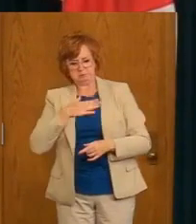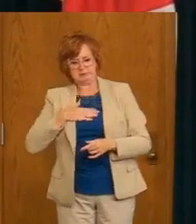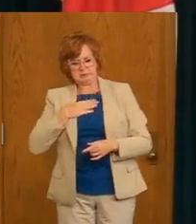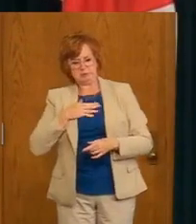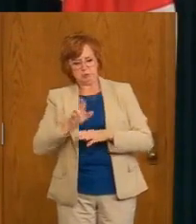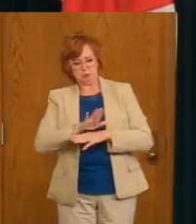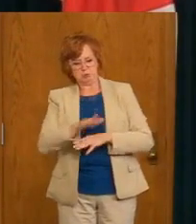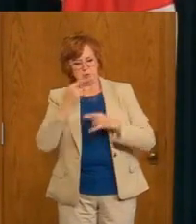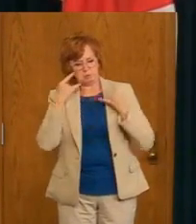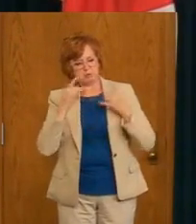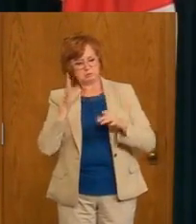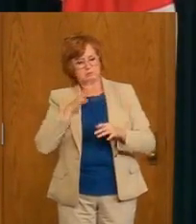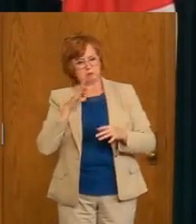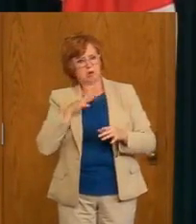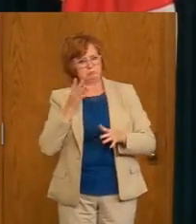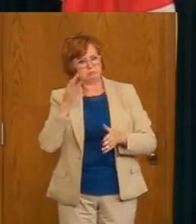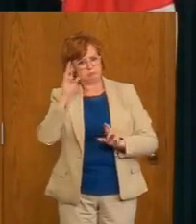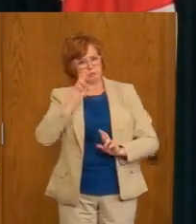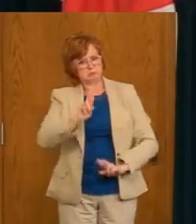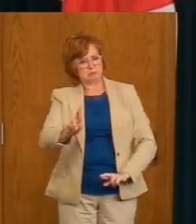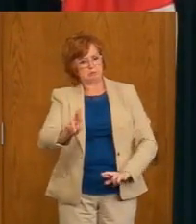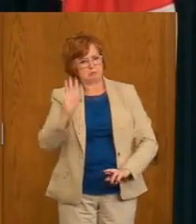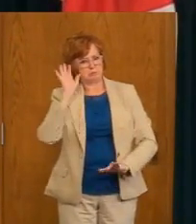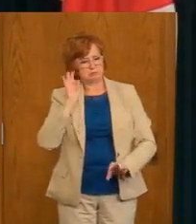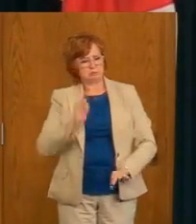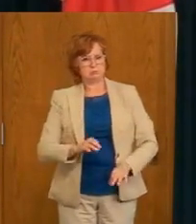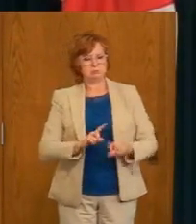slightly better than us in terms of first dose, second dose. I think